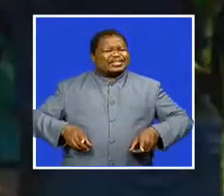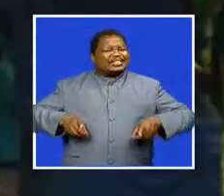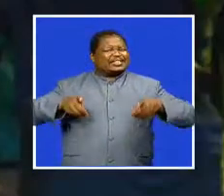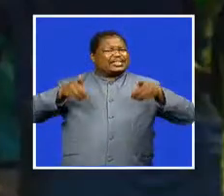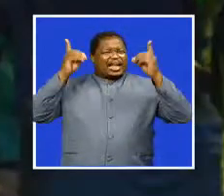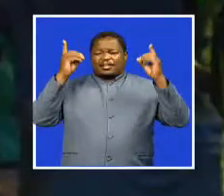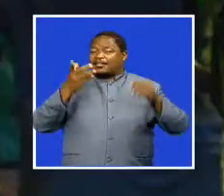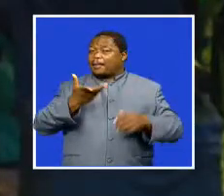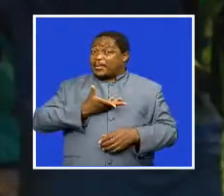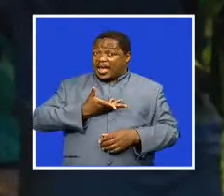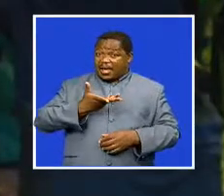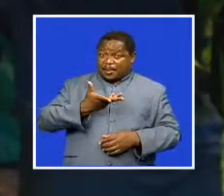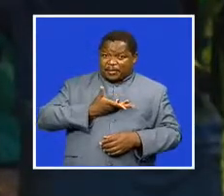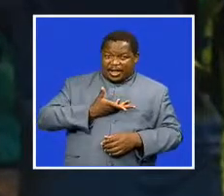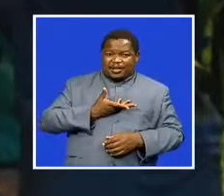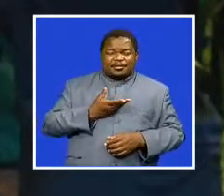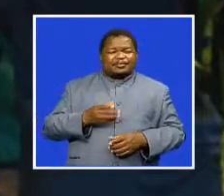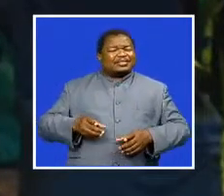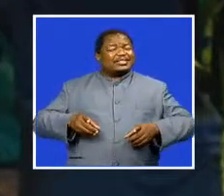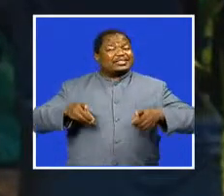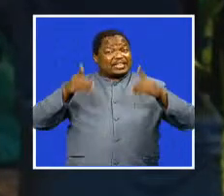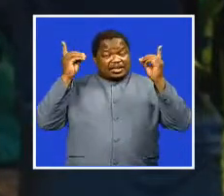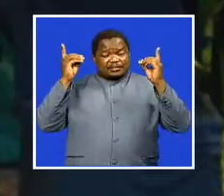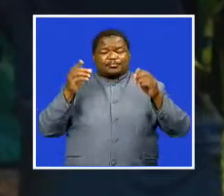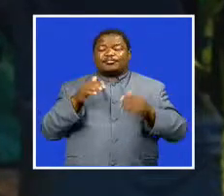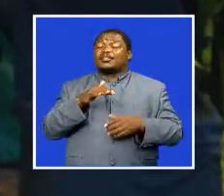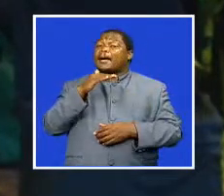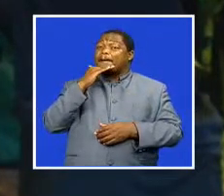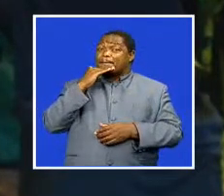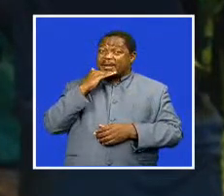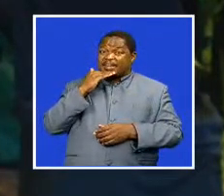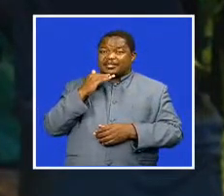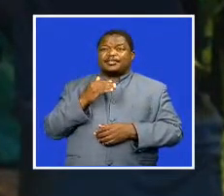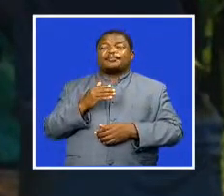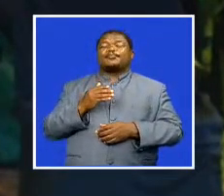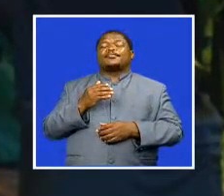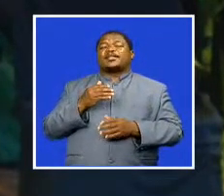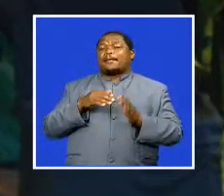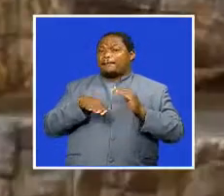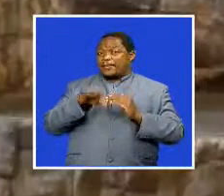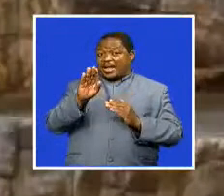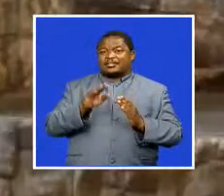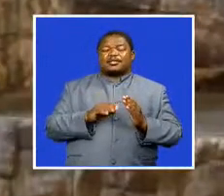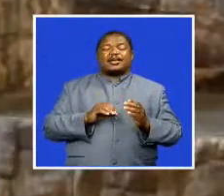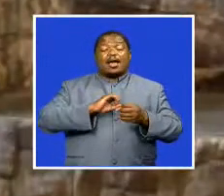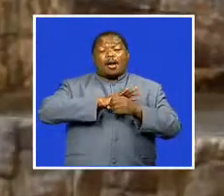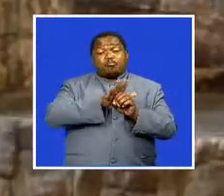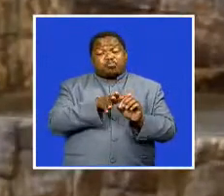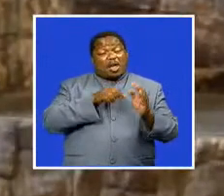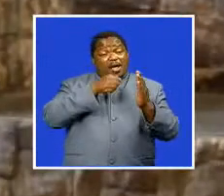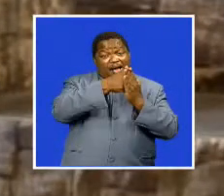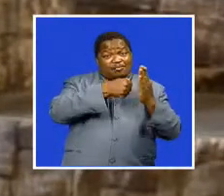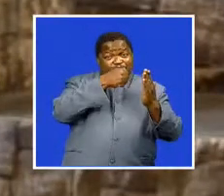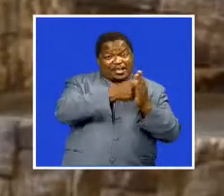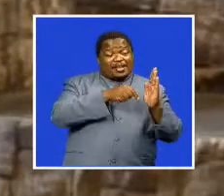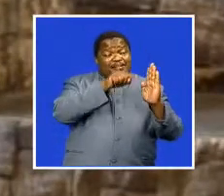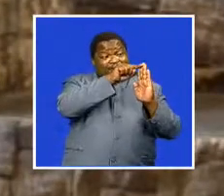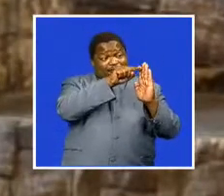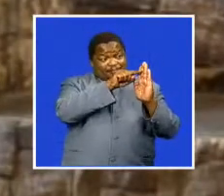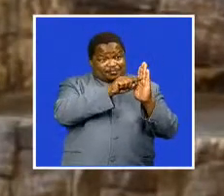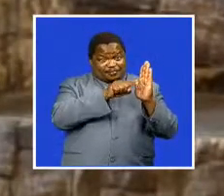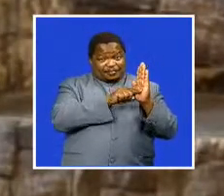uyingodi kakhulu kungako ke kumcoka lokuthi silandzele lemiyalo lesinikwe yona